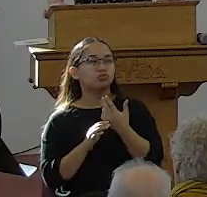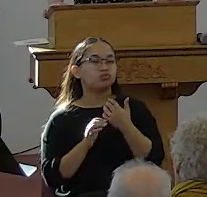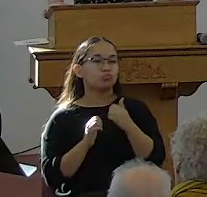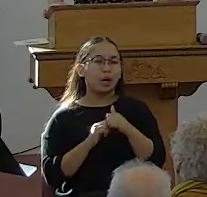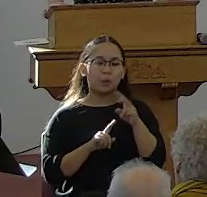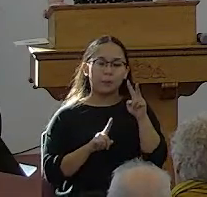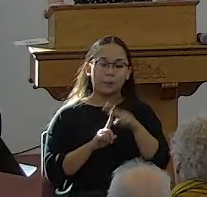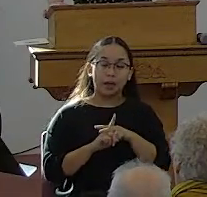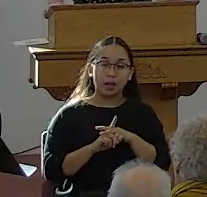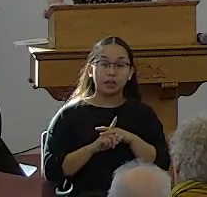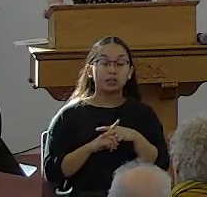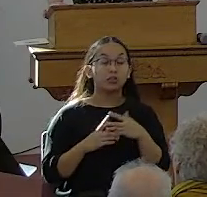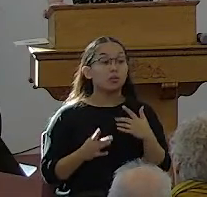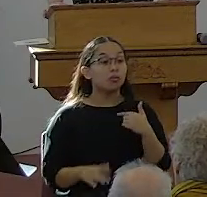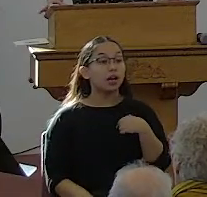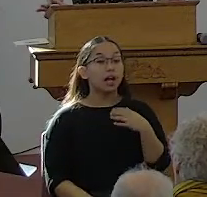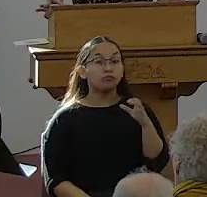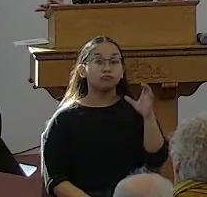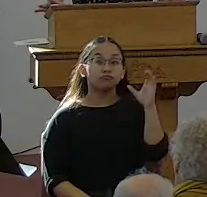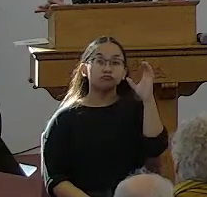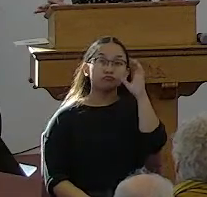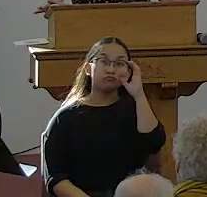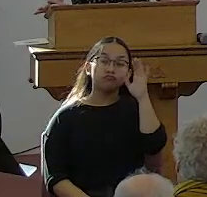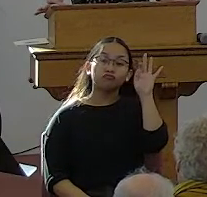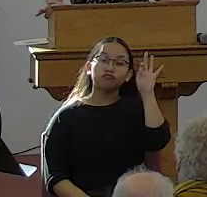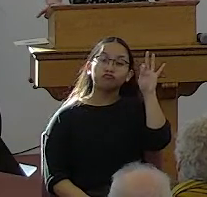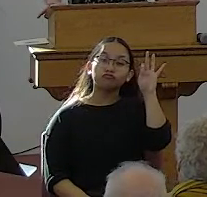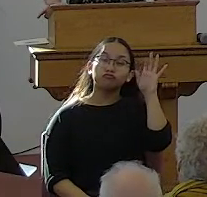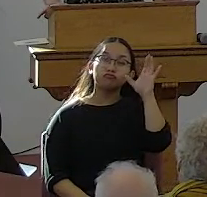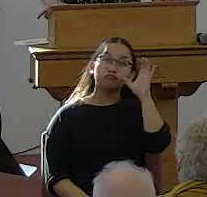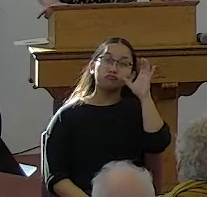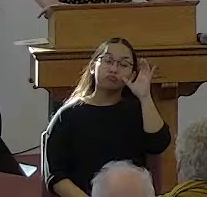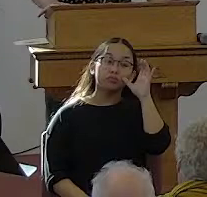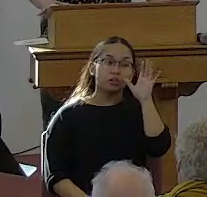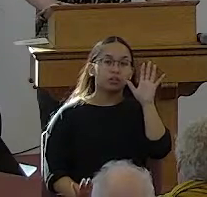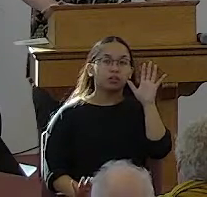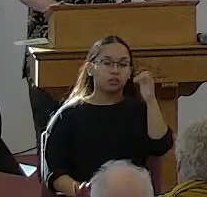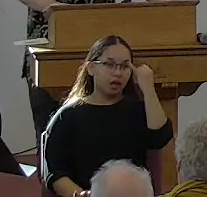As I listened, an idea struck me that I'd like to share.